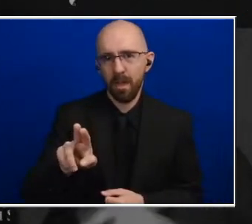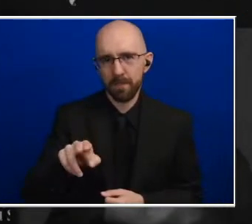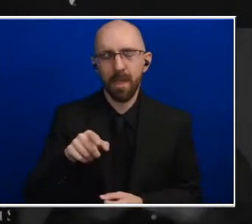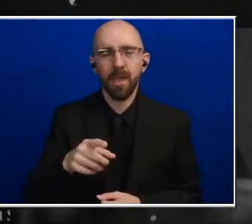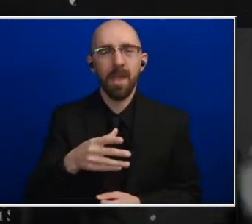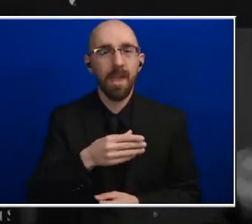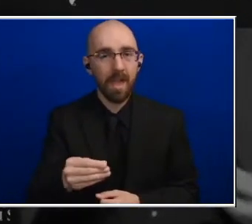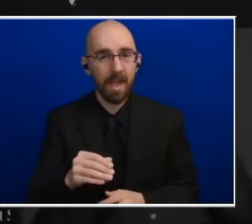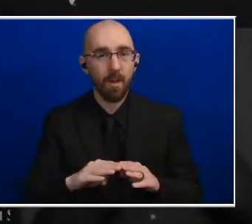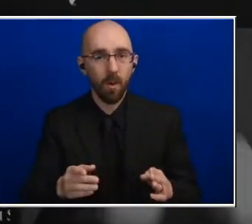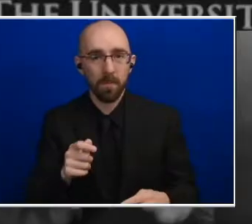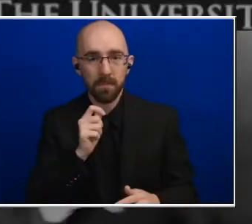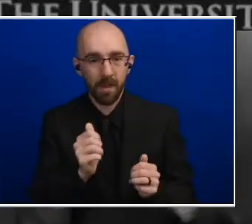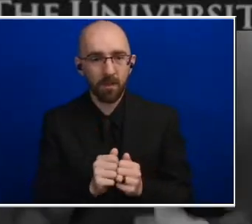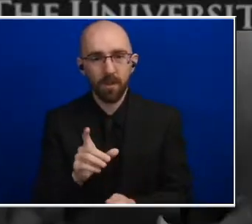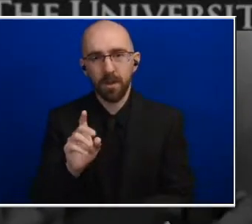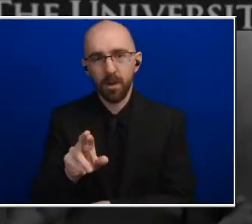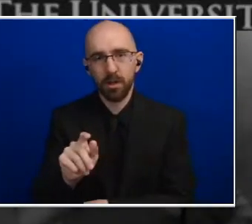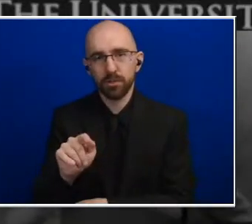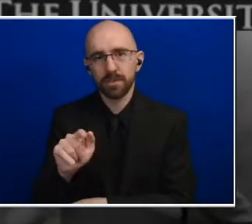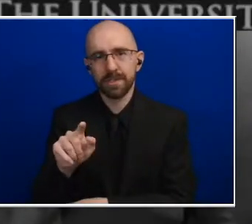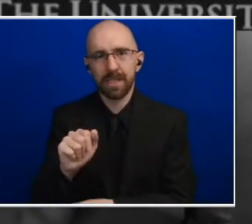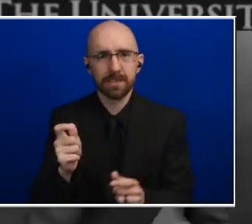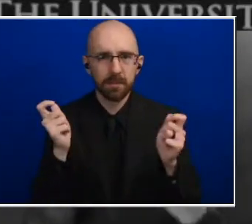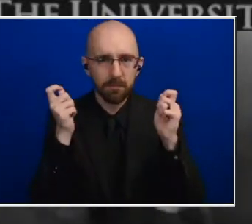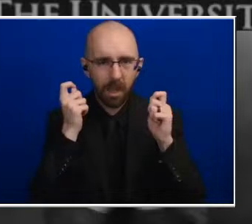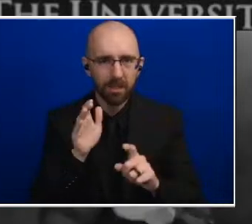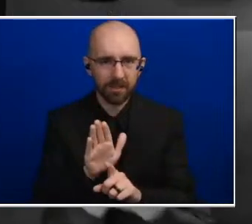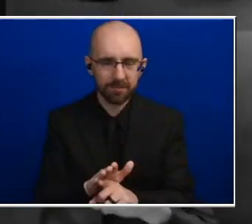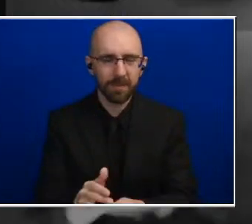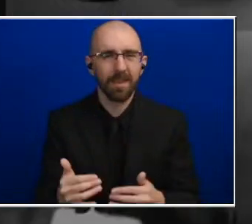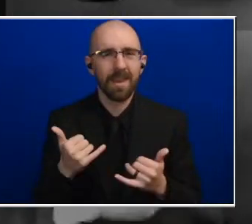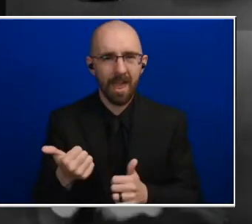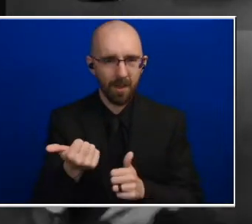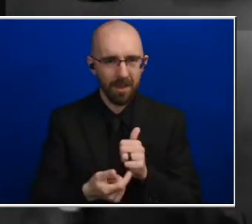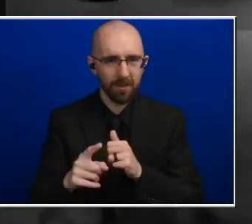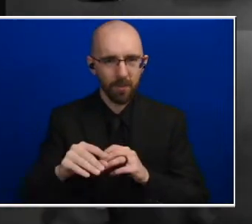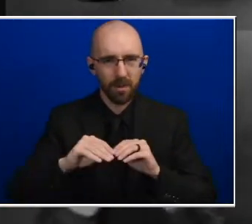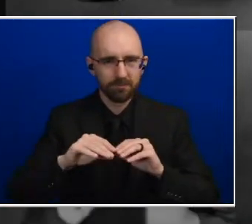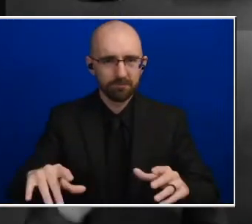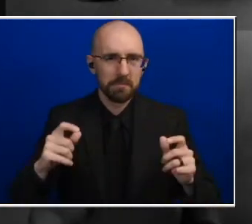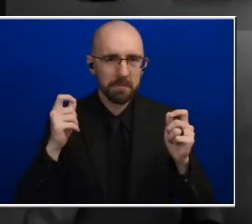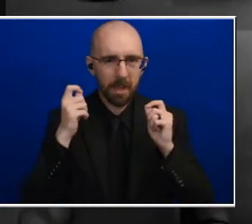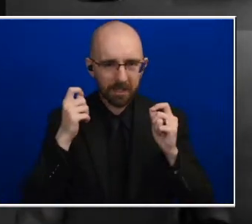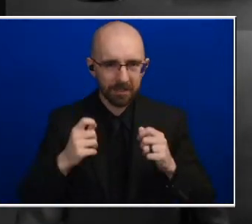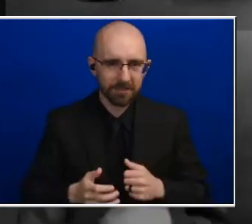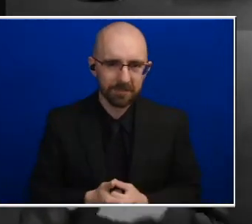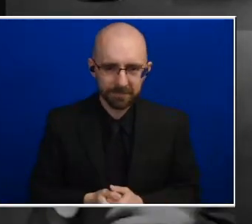Mics with Dr. Stites podcasts. Now, everywhere podcasts are available.